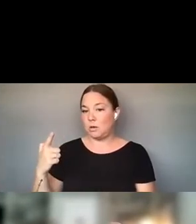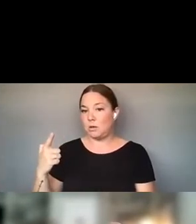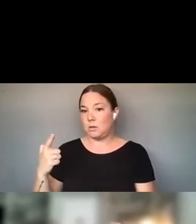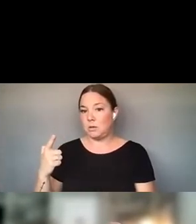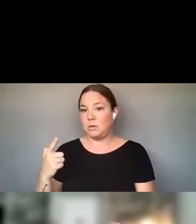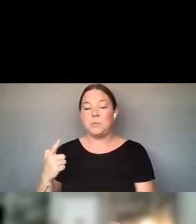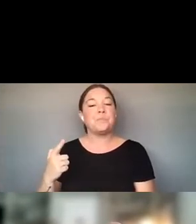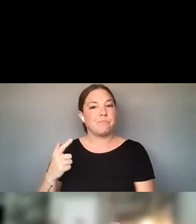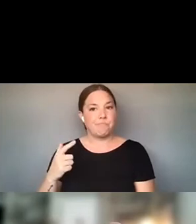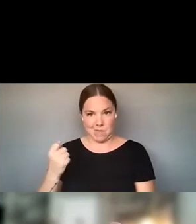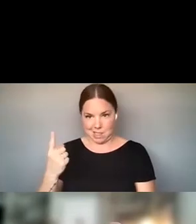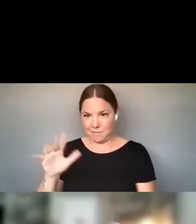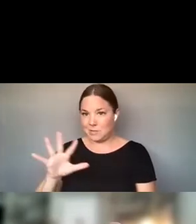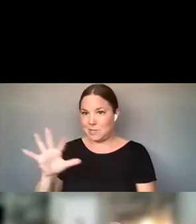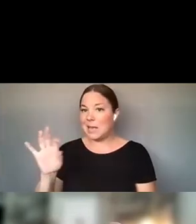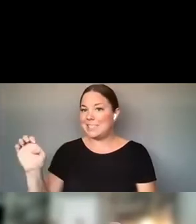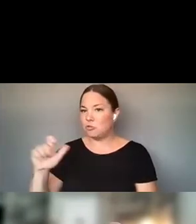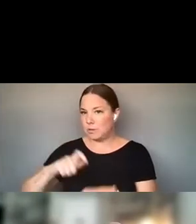59 p.m. Eastern time.